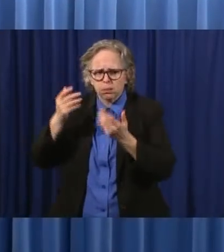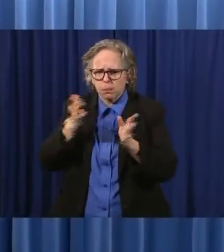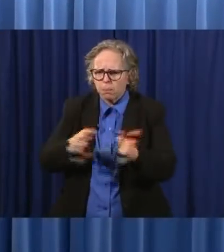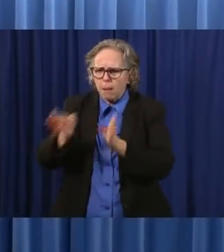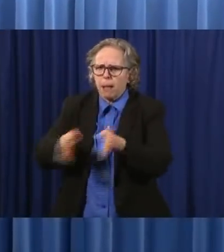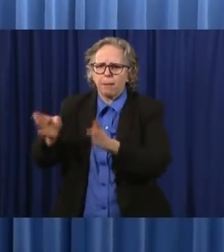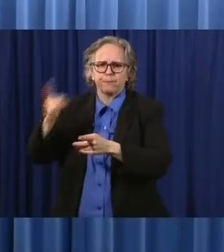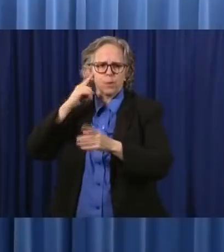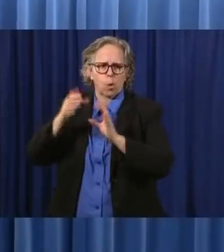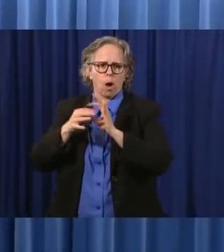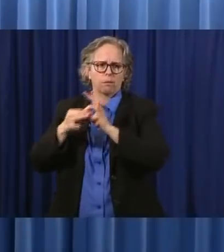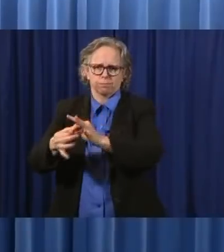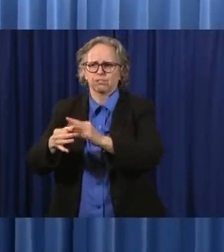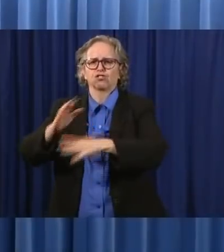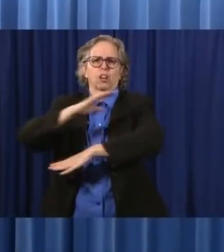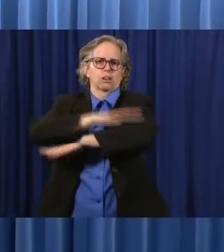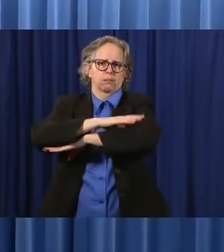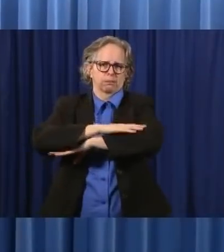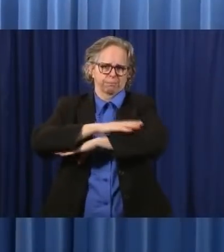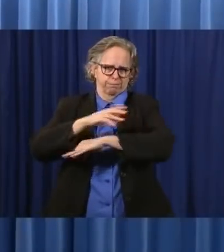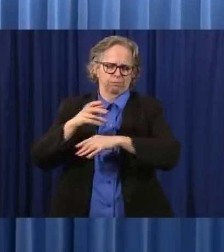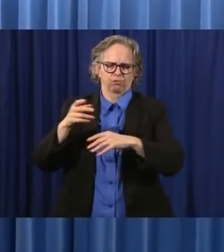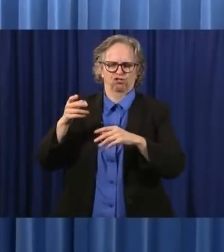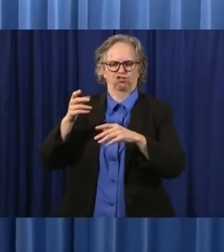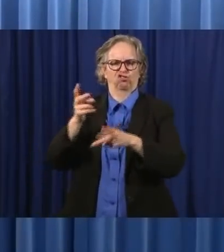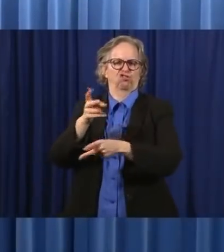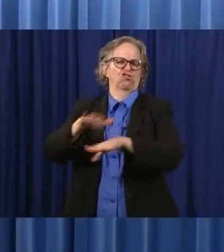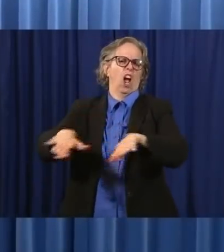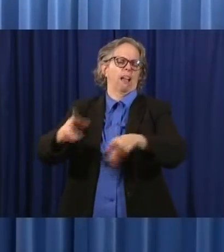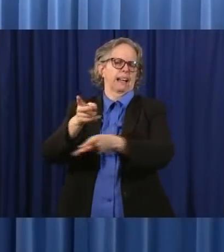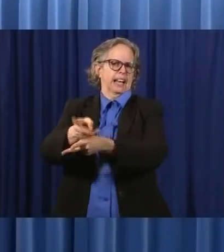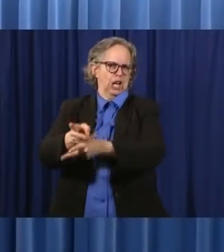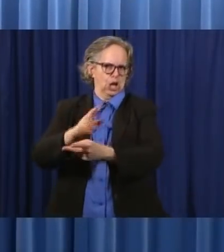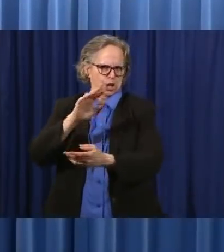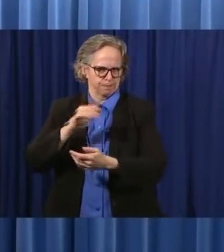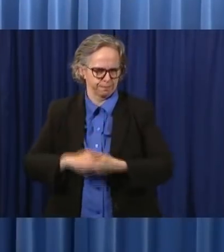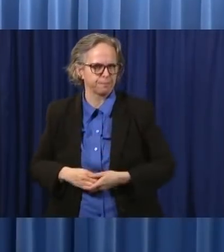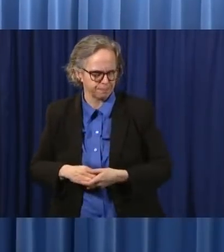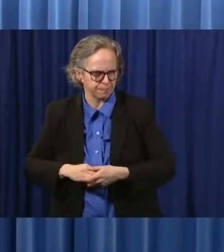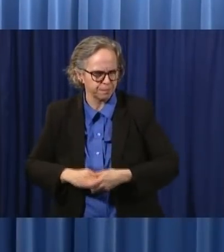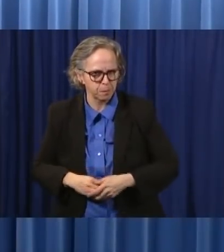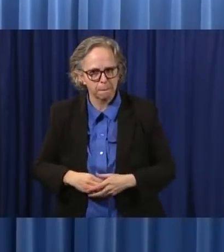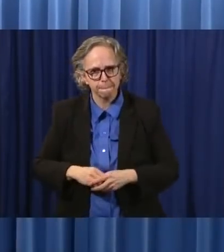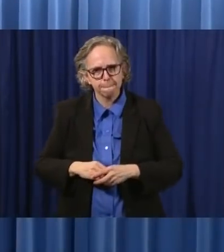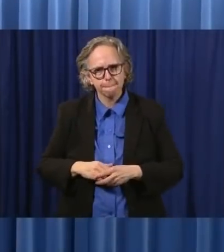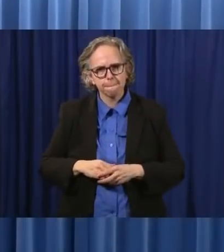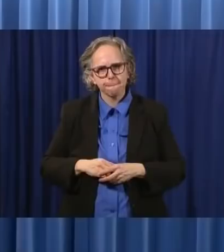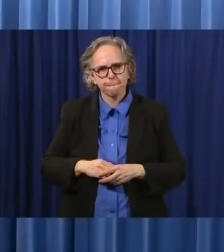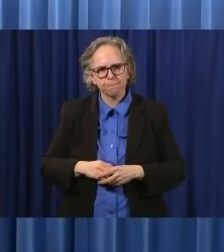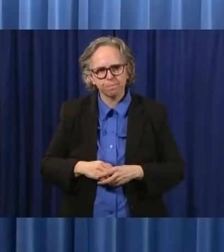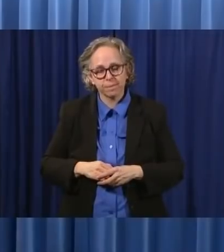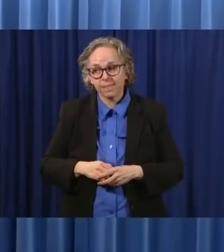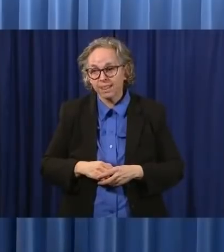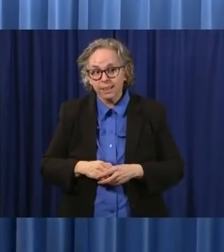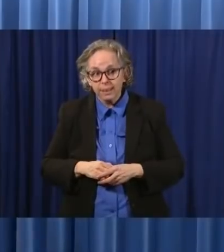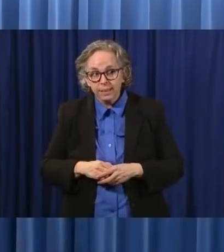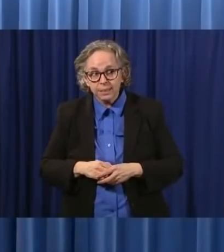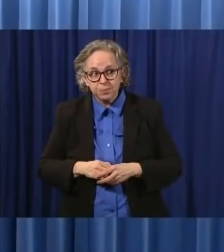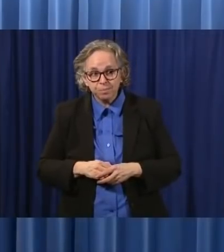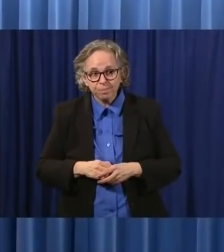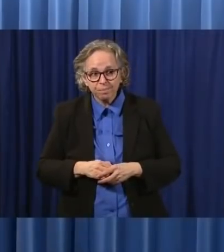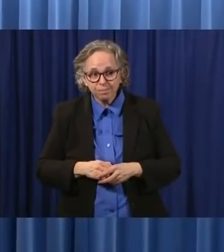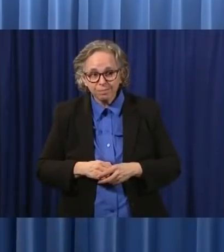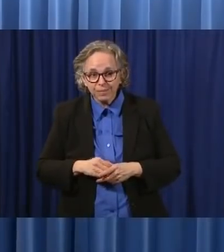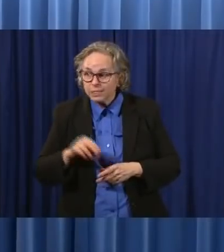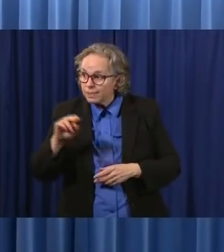their expertise and their counsel to us as we make these very, very important decisions. Joni,